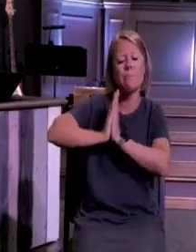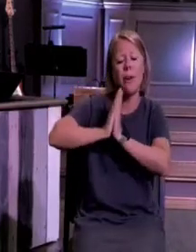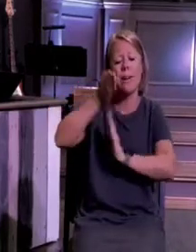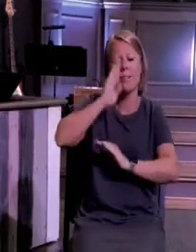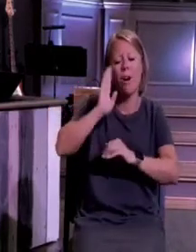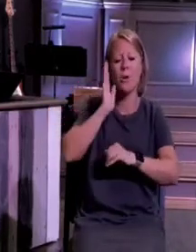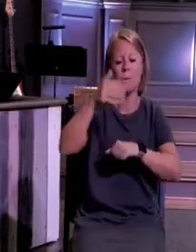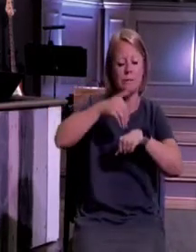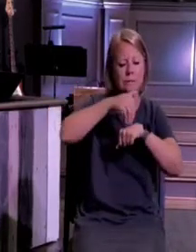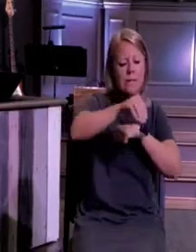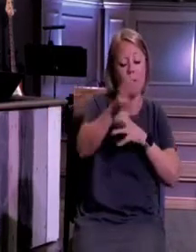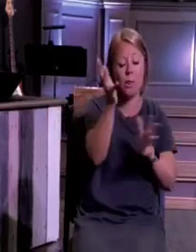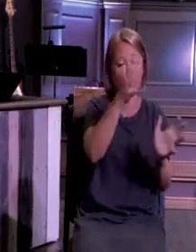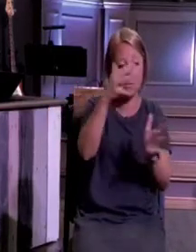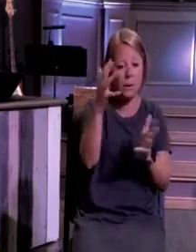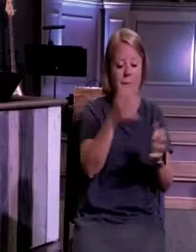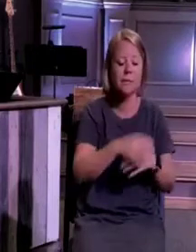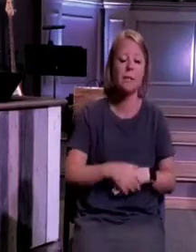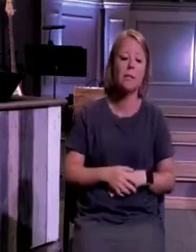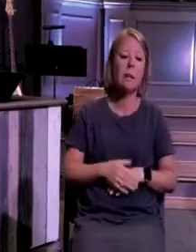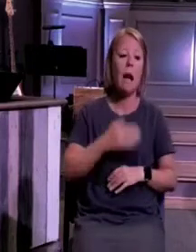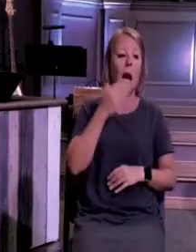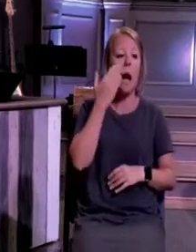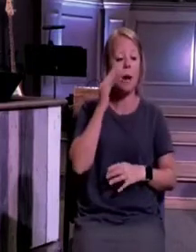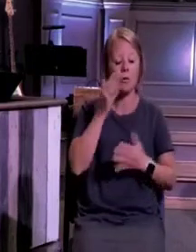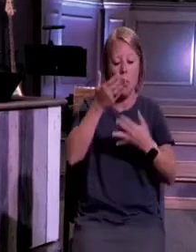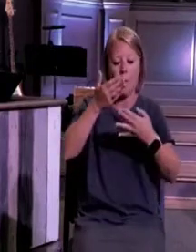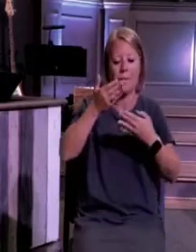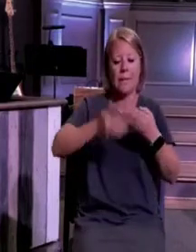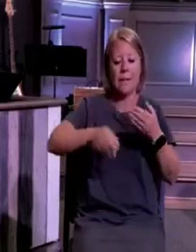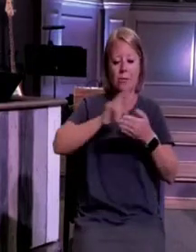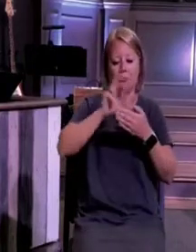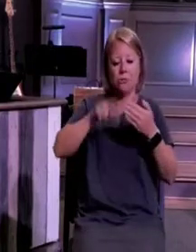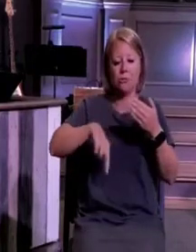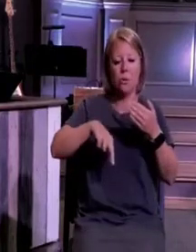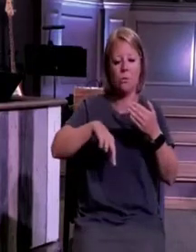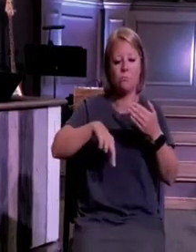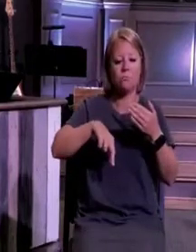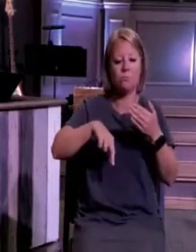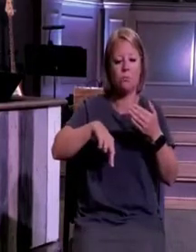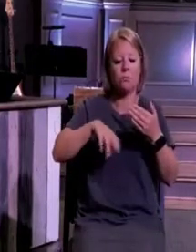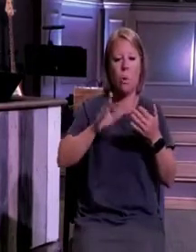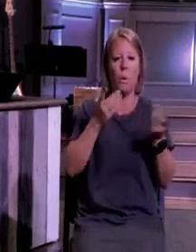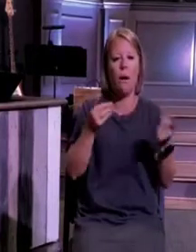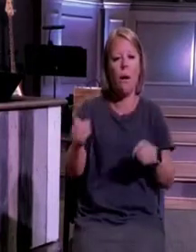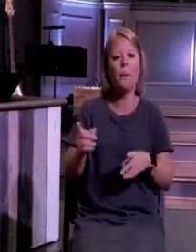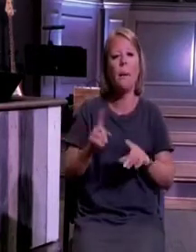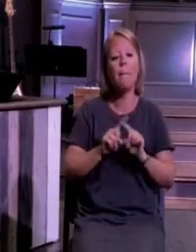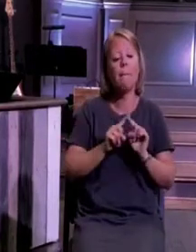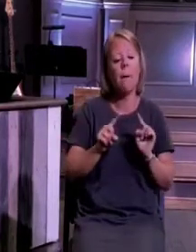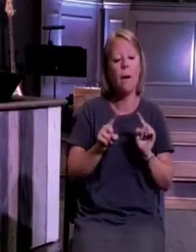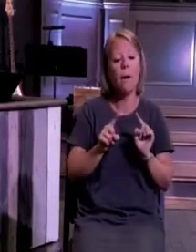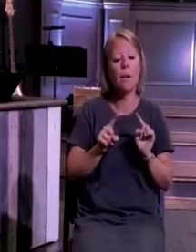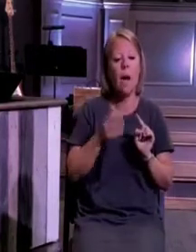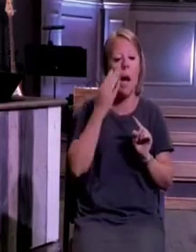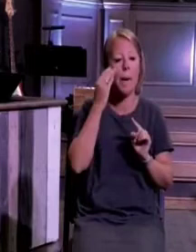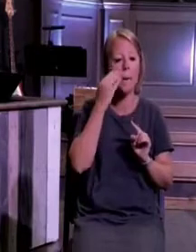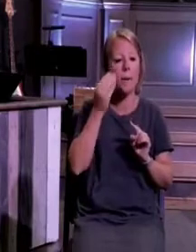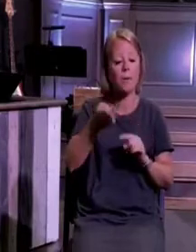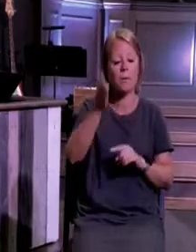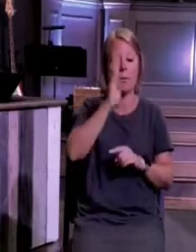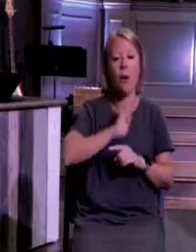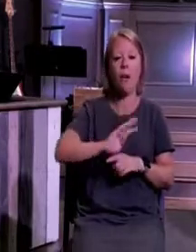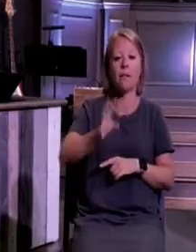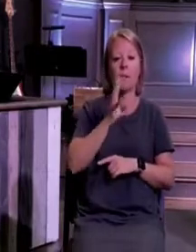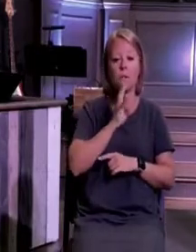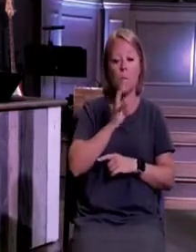wind. I don't know what the end result will be, but I do know this, God has spoken.